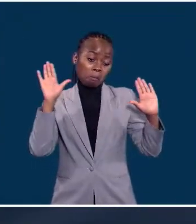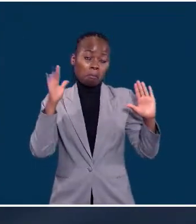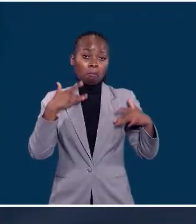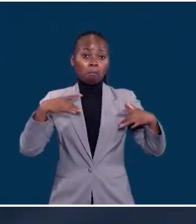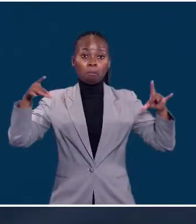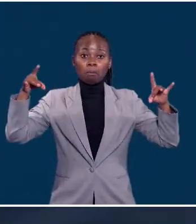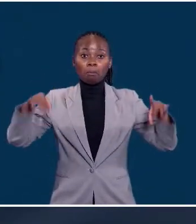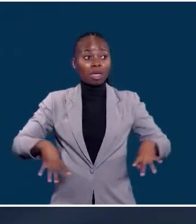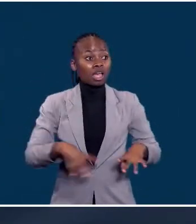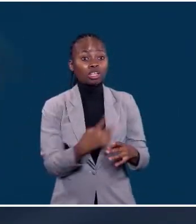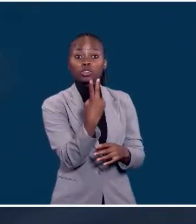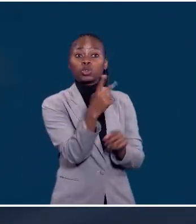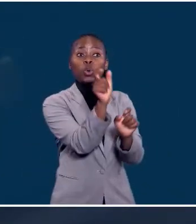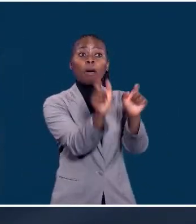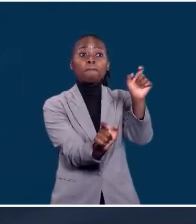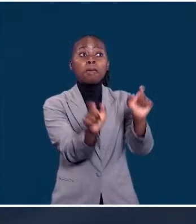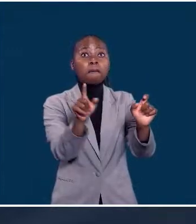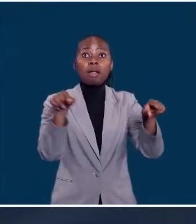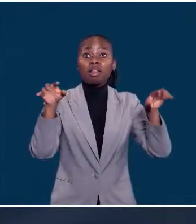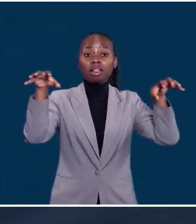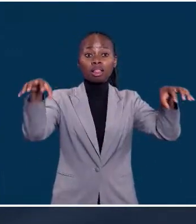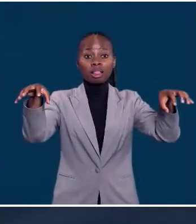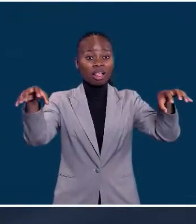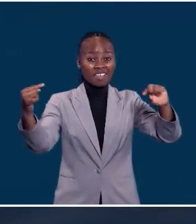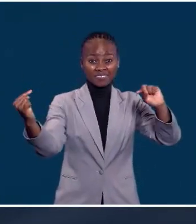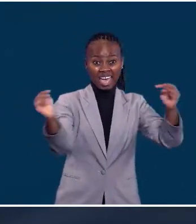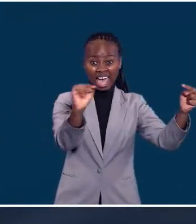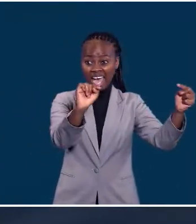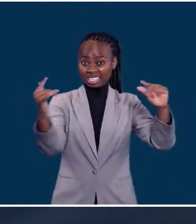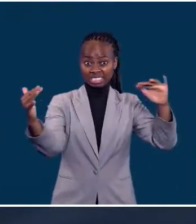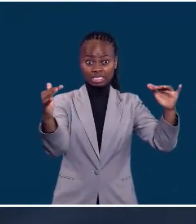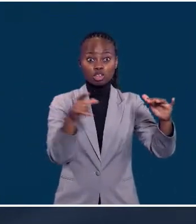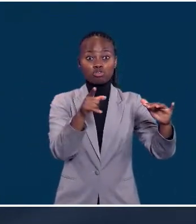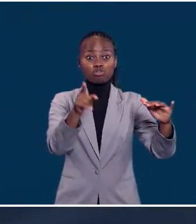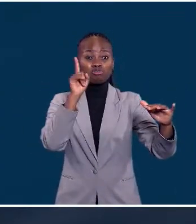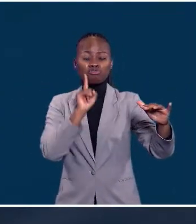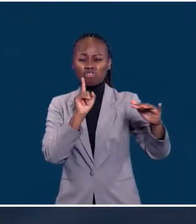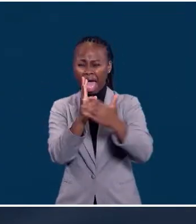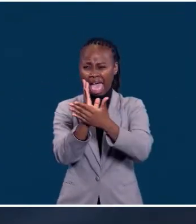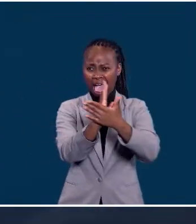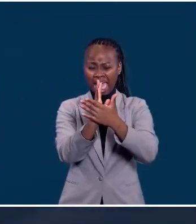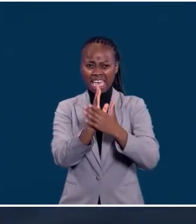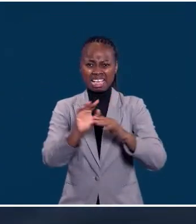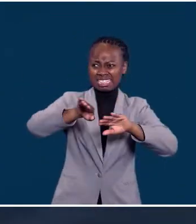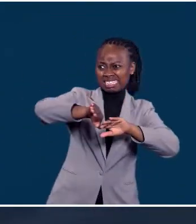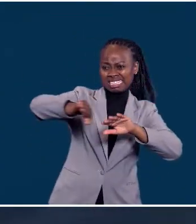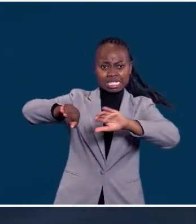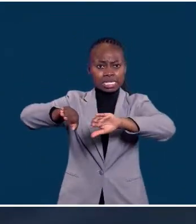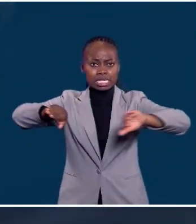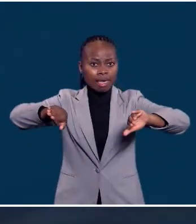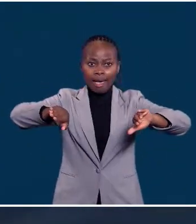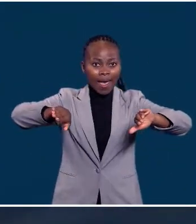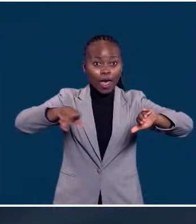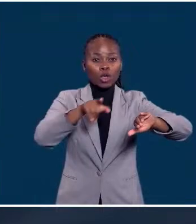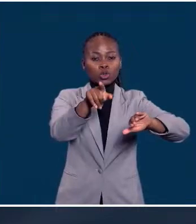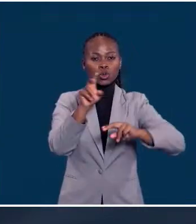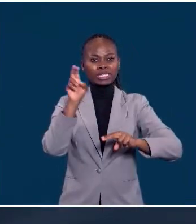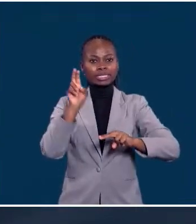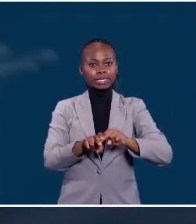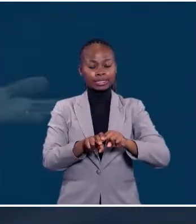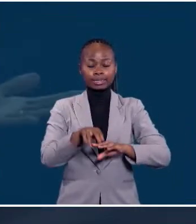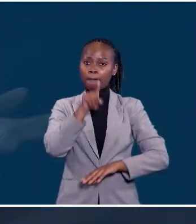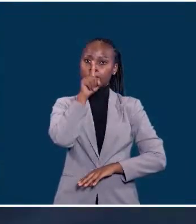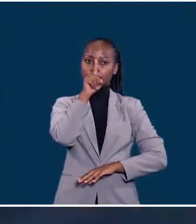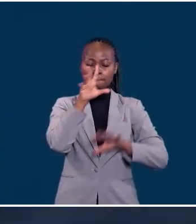if two giants are fighting, don't try and come in between them. Sit on the side because you are not as strong as